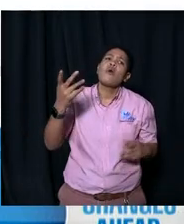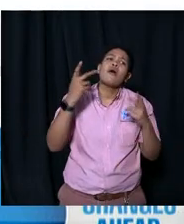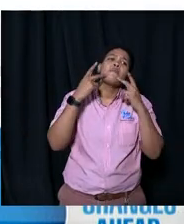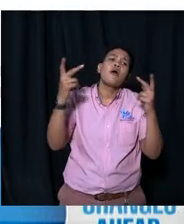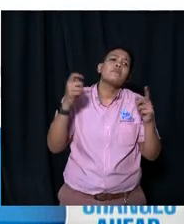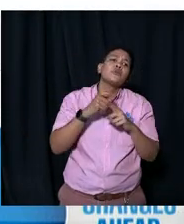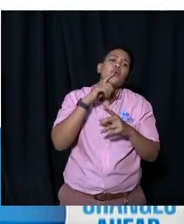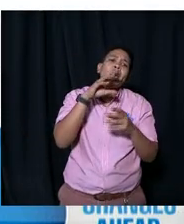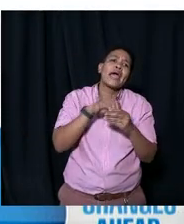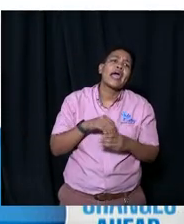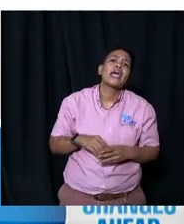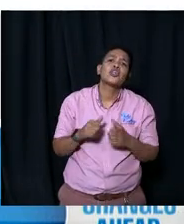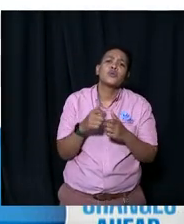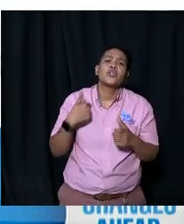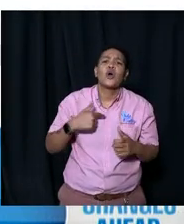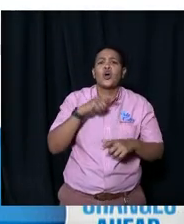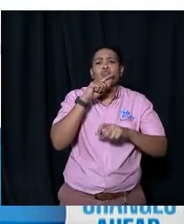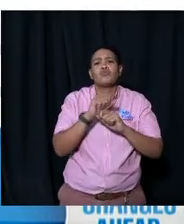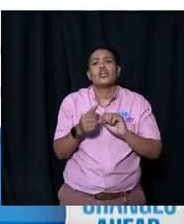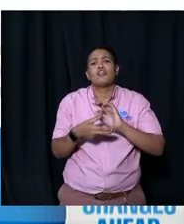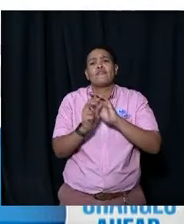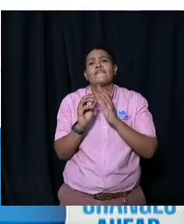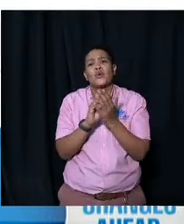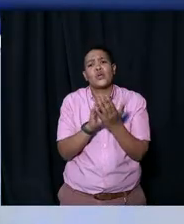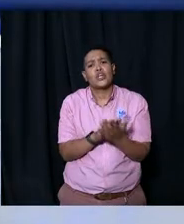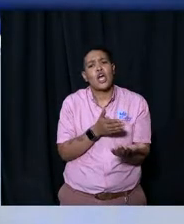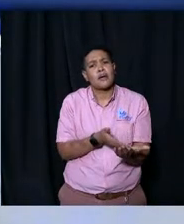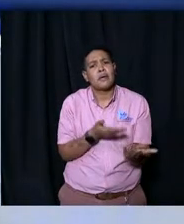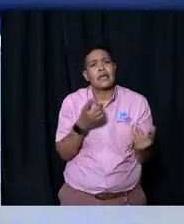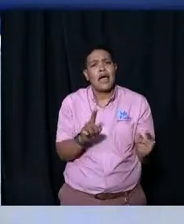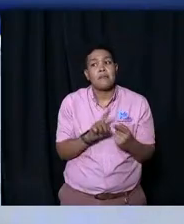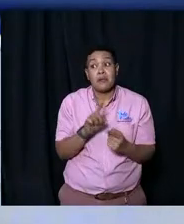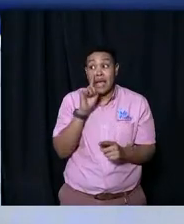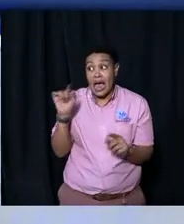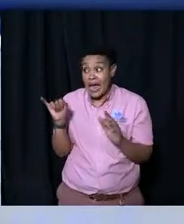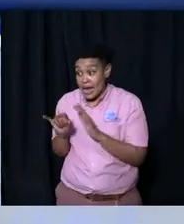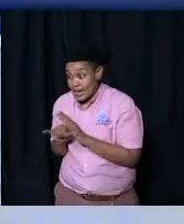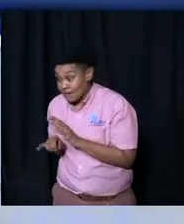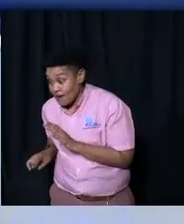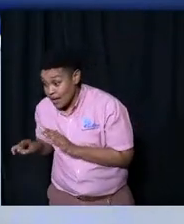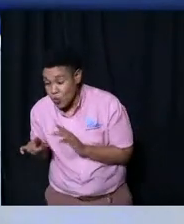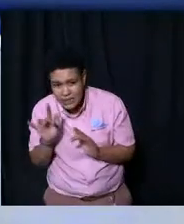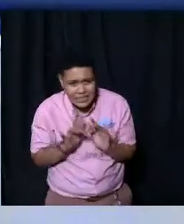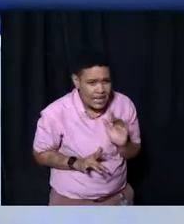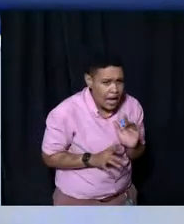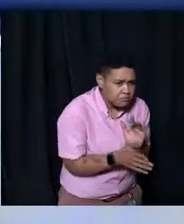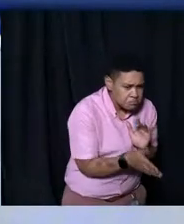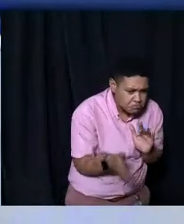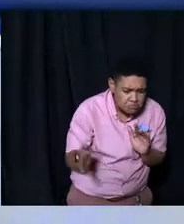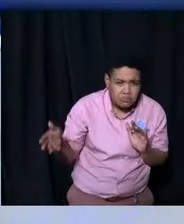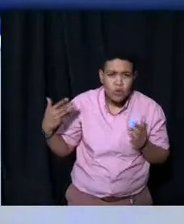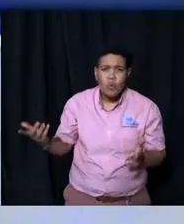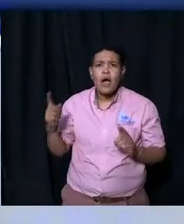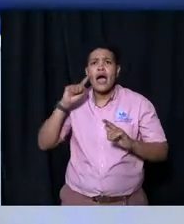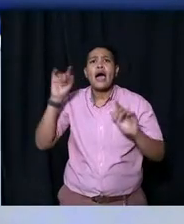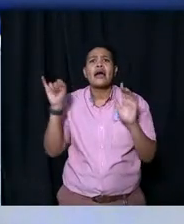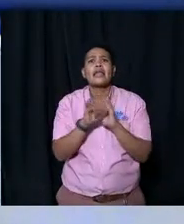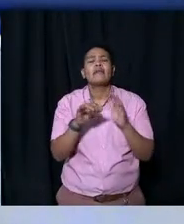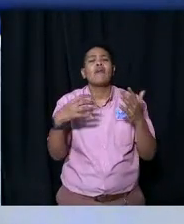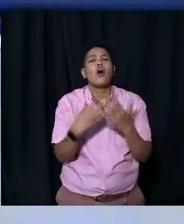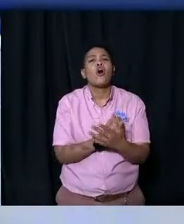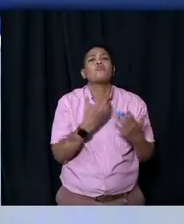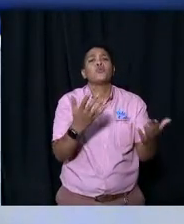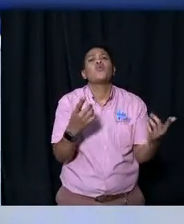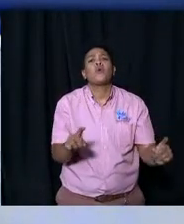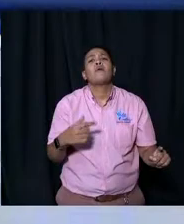public to engage with us in reviewing the document, identifying those gaps, identifying opportunities as well,